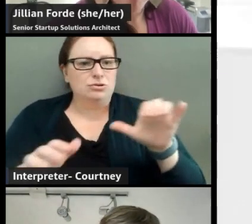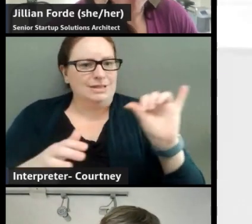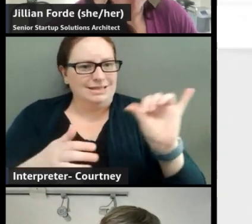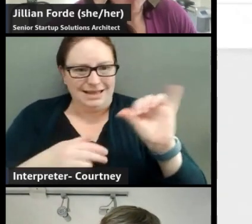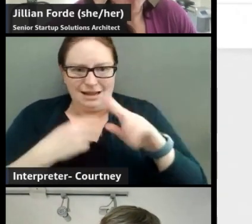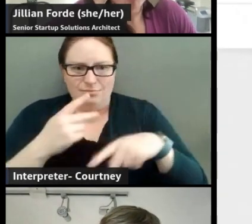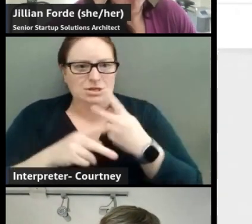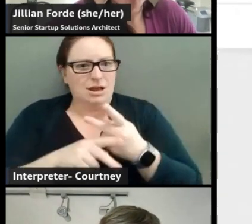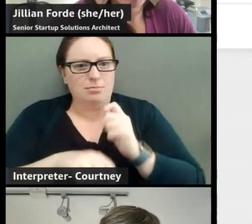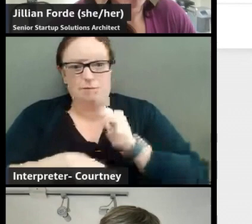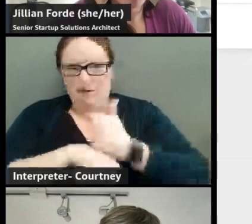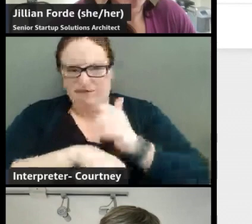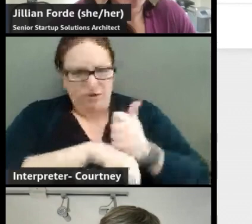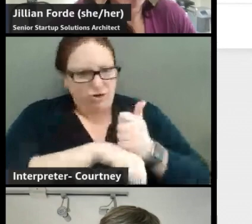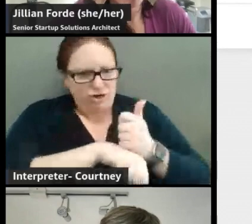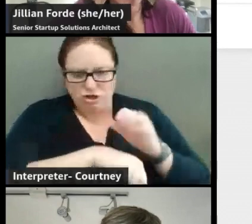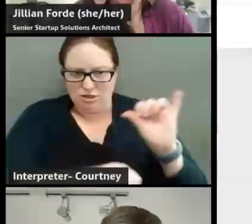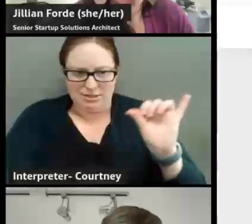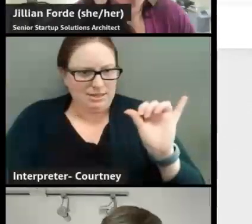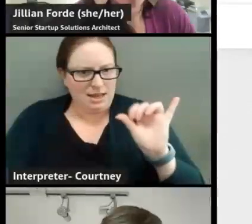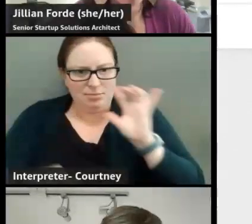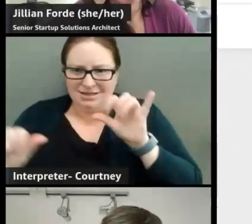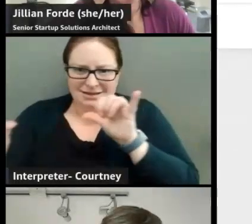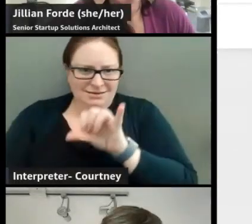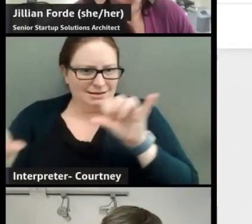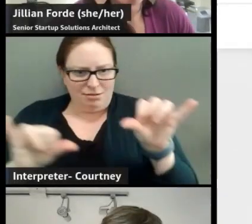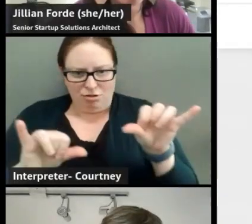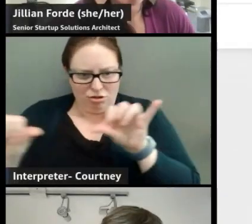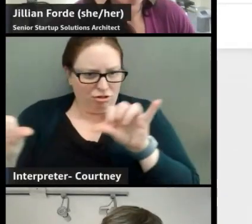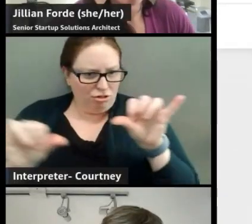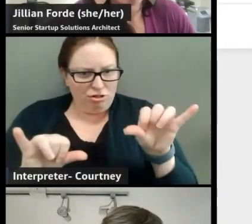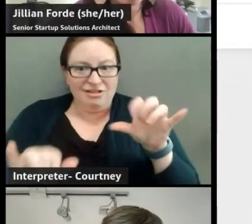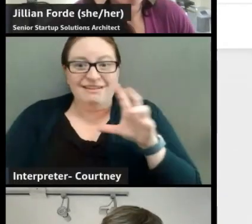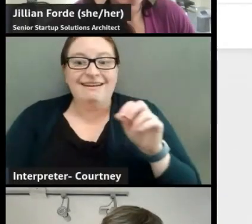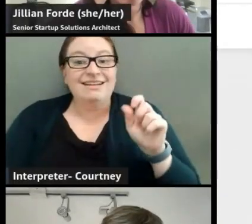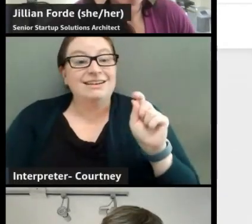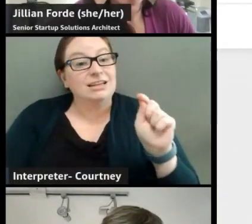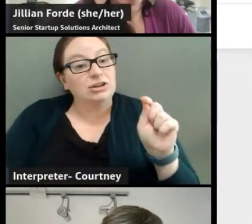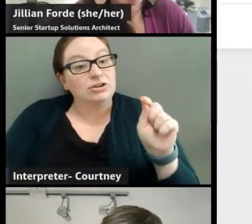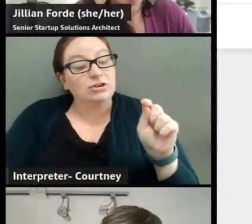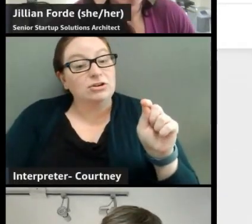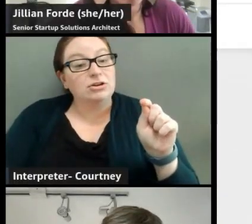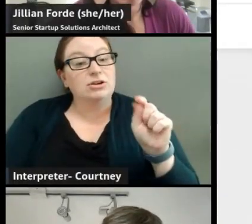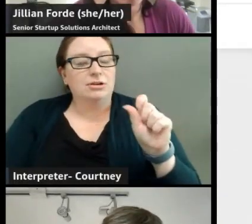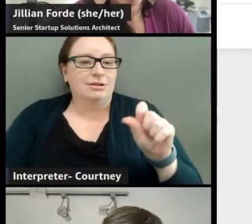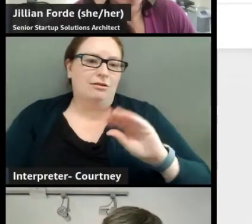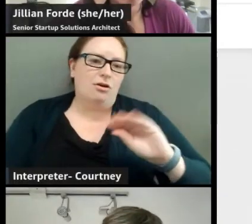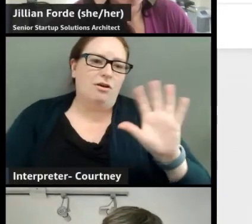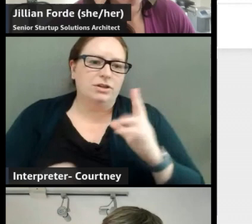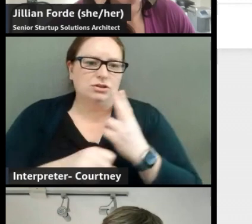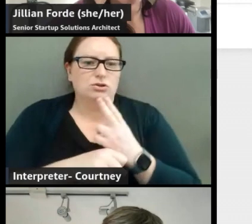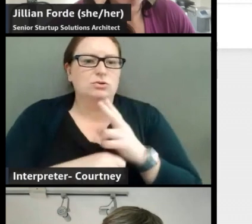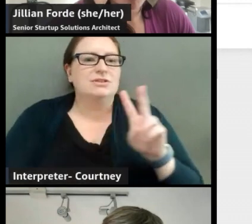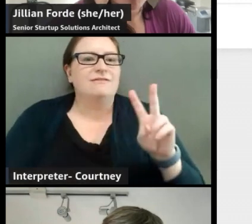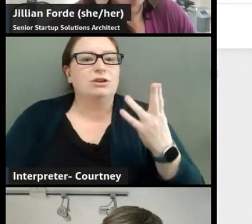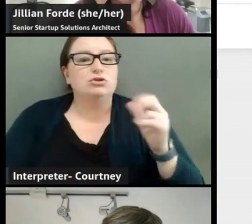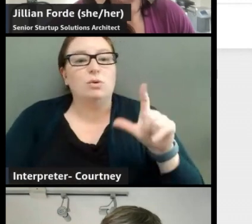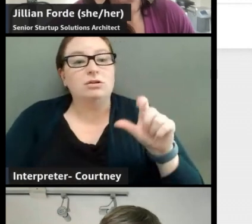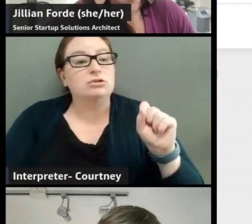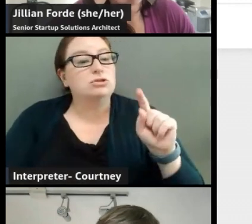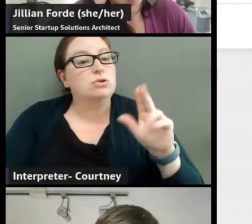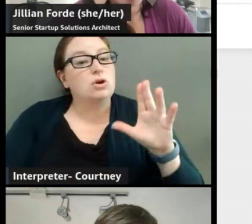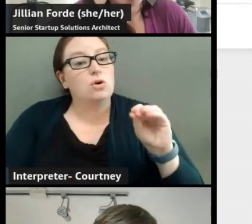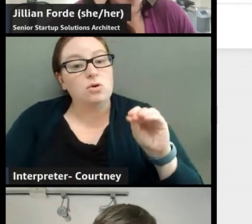of configuration. It's identical. And here, you can obviously use Visual Studio Code. You can use PyCharm.